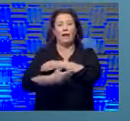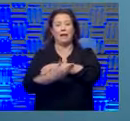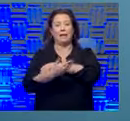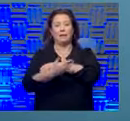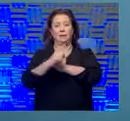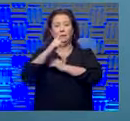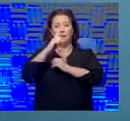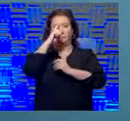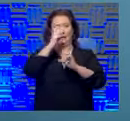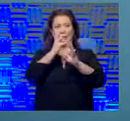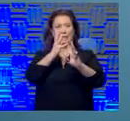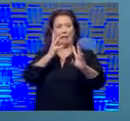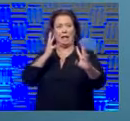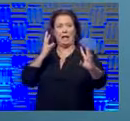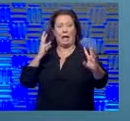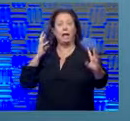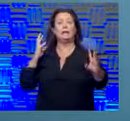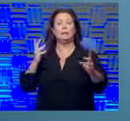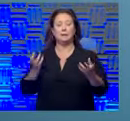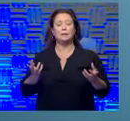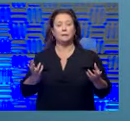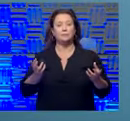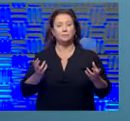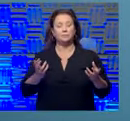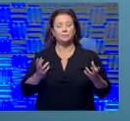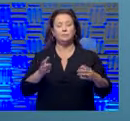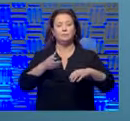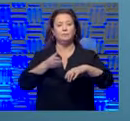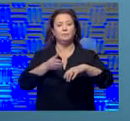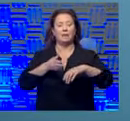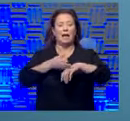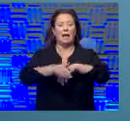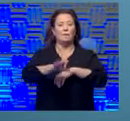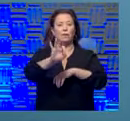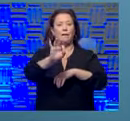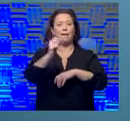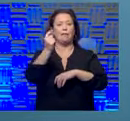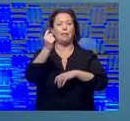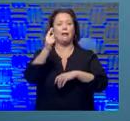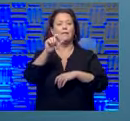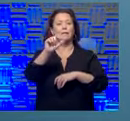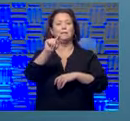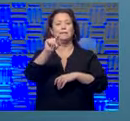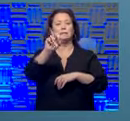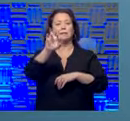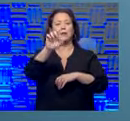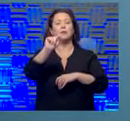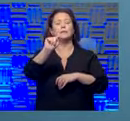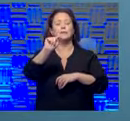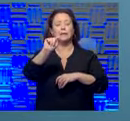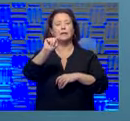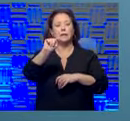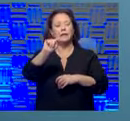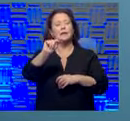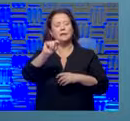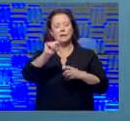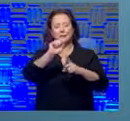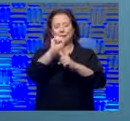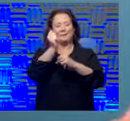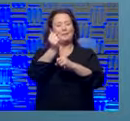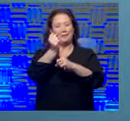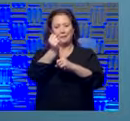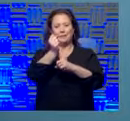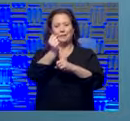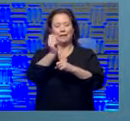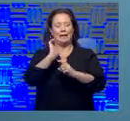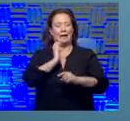had lines wrapped around our building after 9/11. And there are instances across,